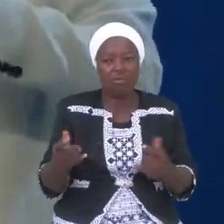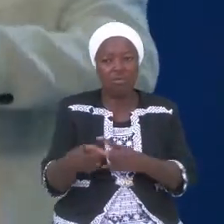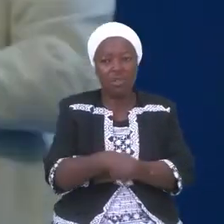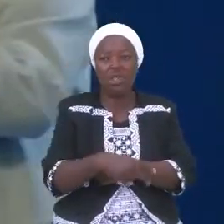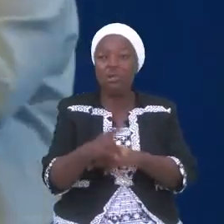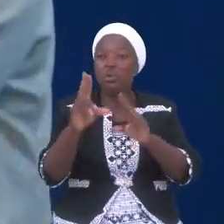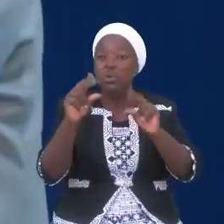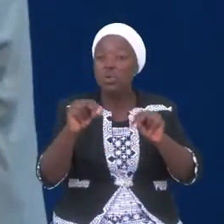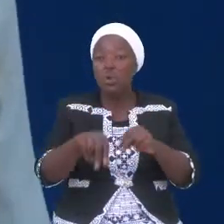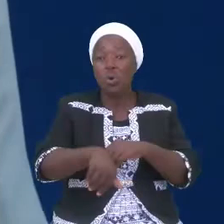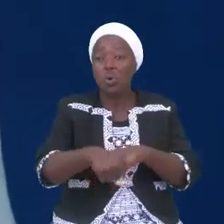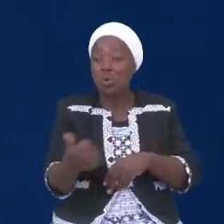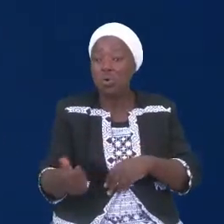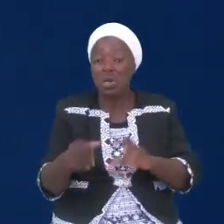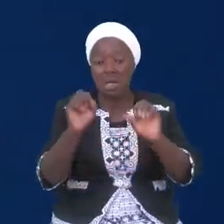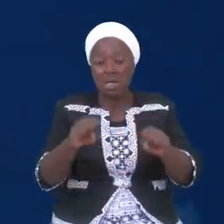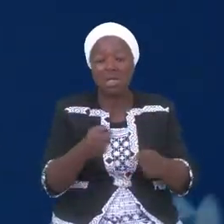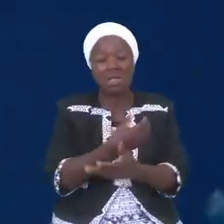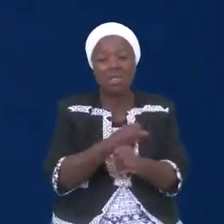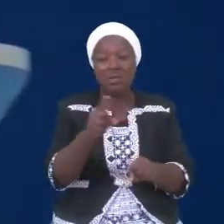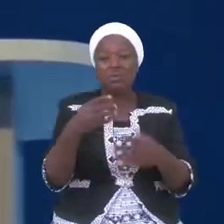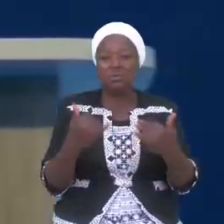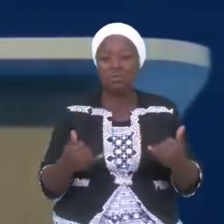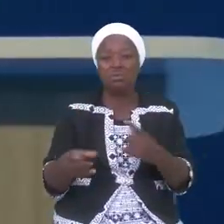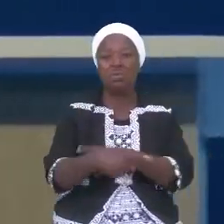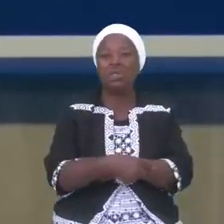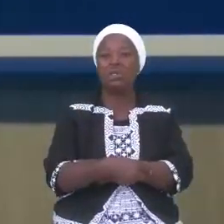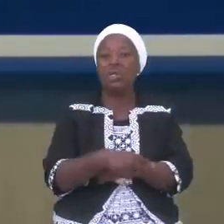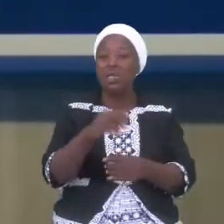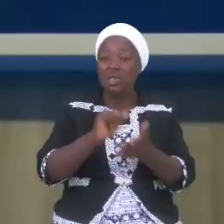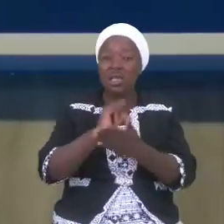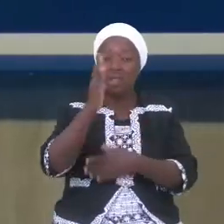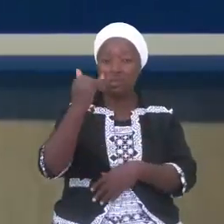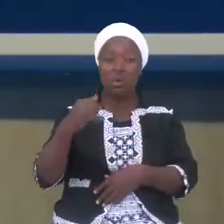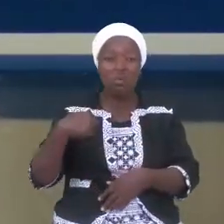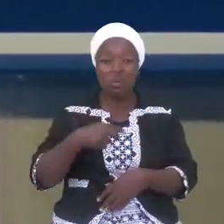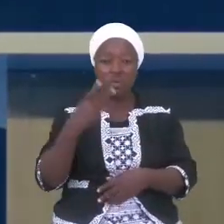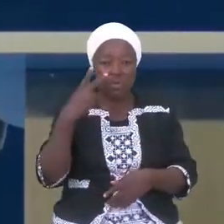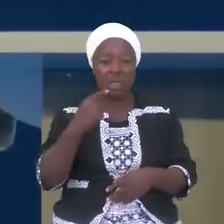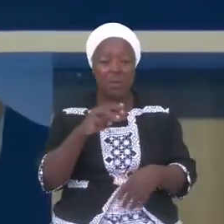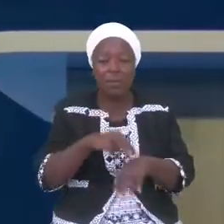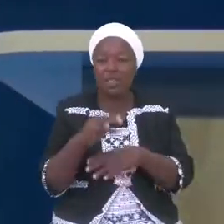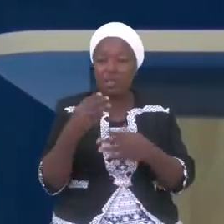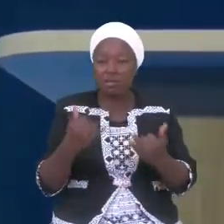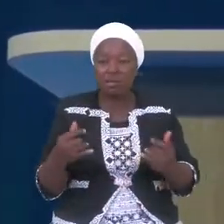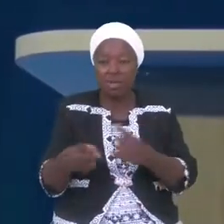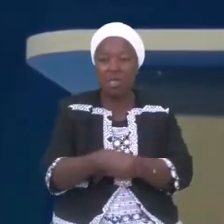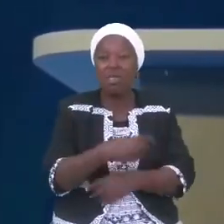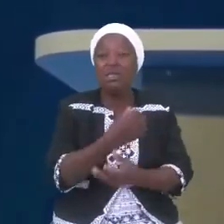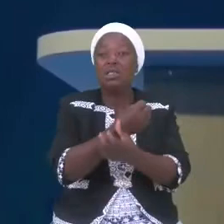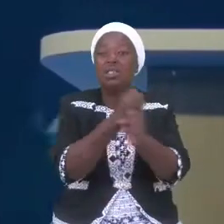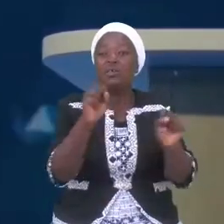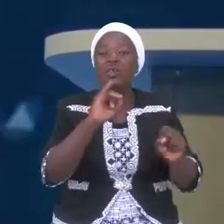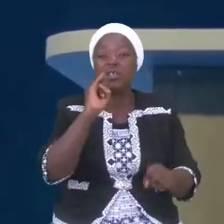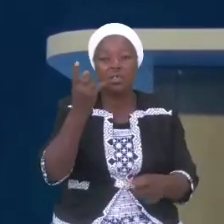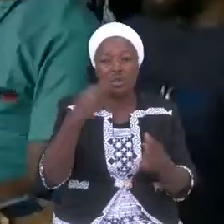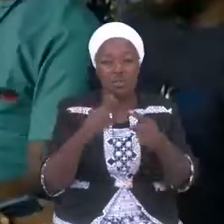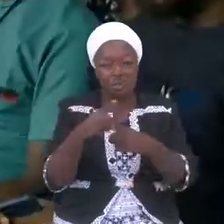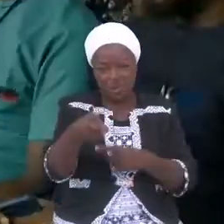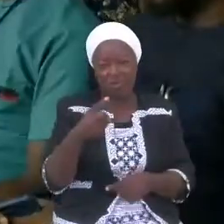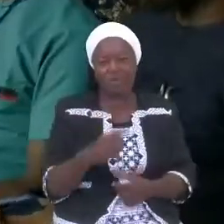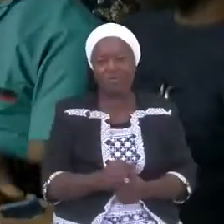other can save you today. That's why we're looking at the message today, salvation is coming to